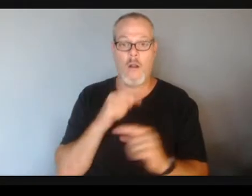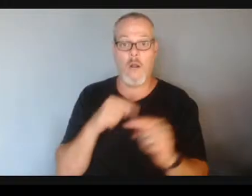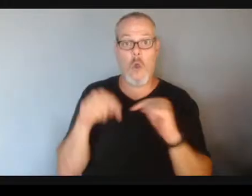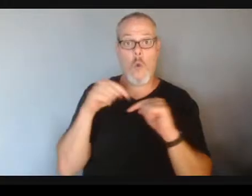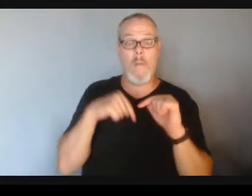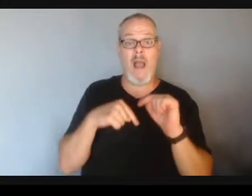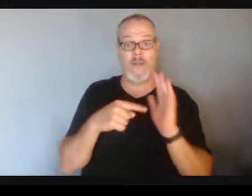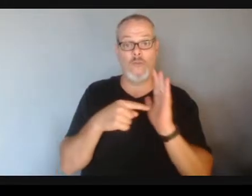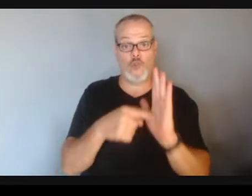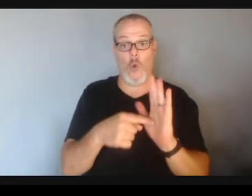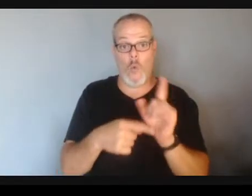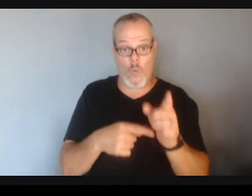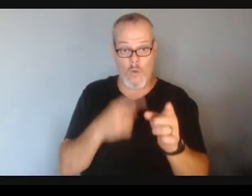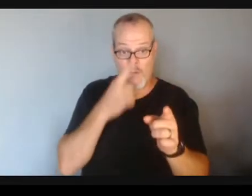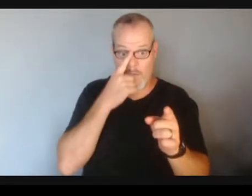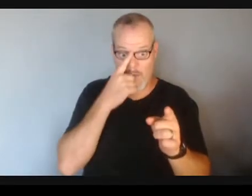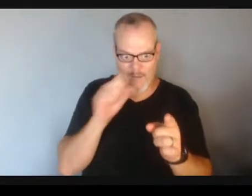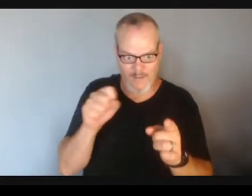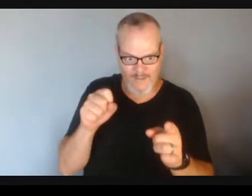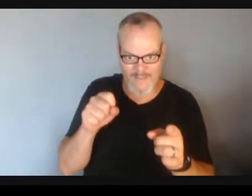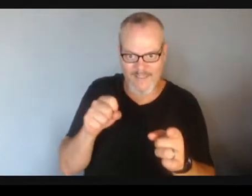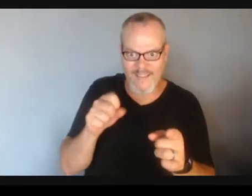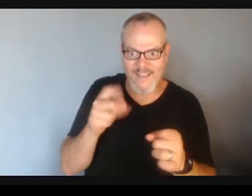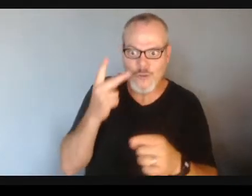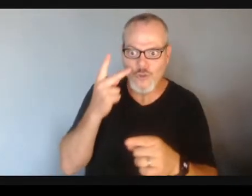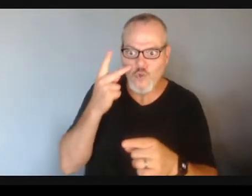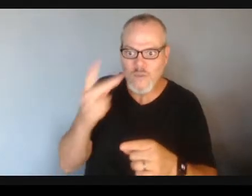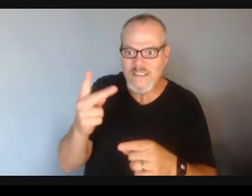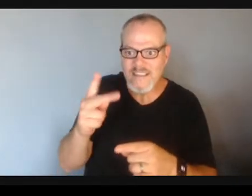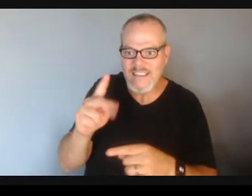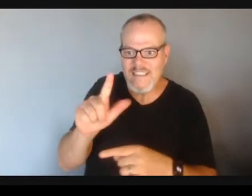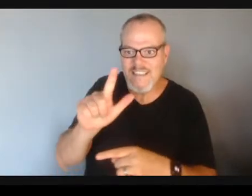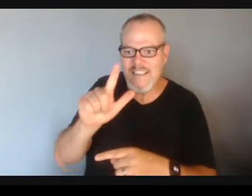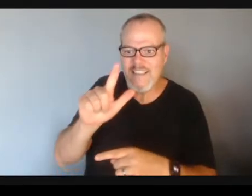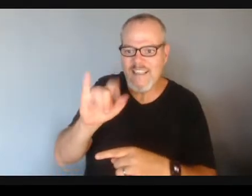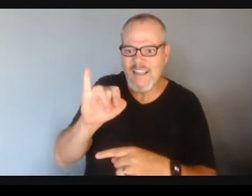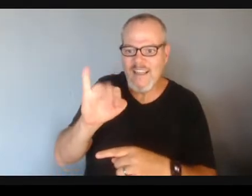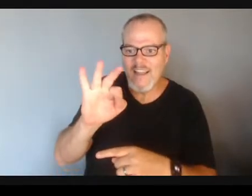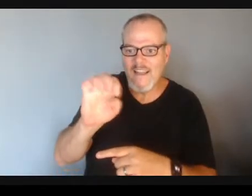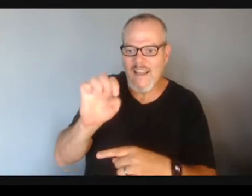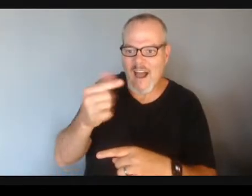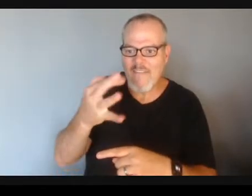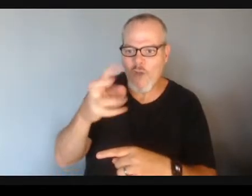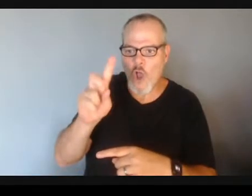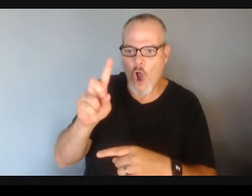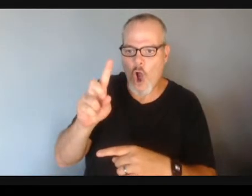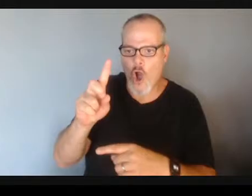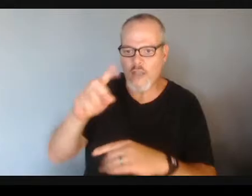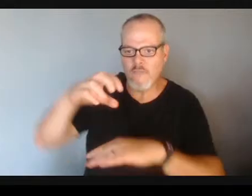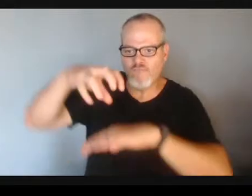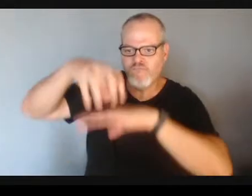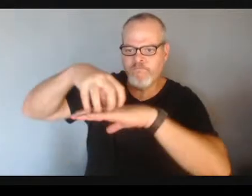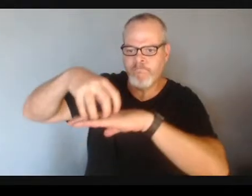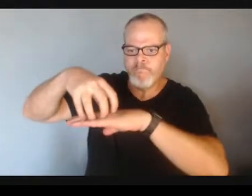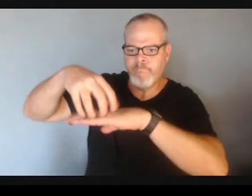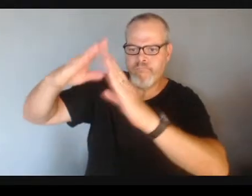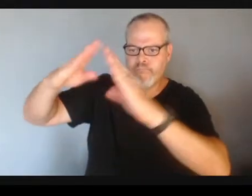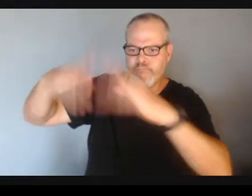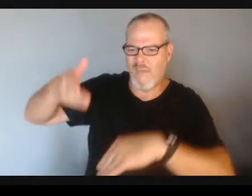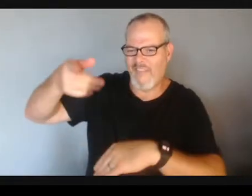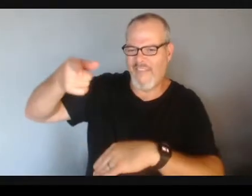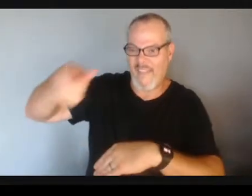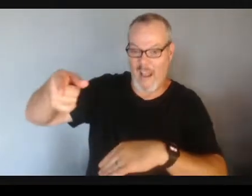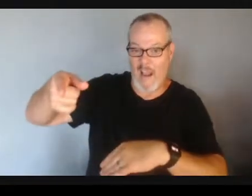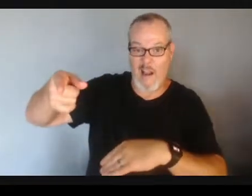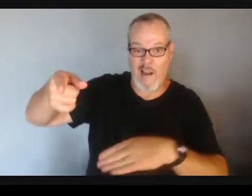shot one more time. There you go, Dane. I think if you can see the lifeguard tower that's out there, the bay originally extended all the way out there, so the water